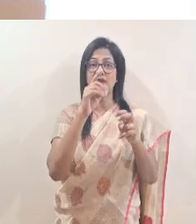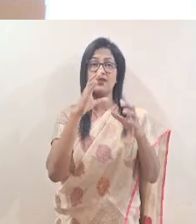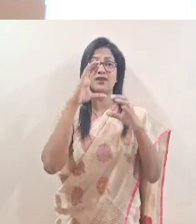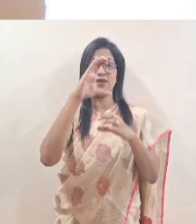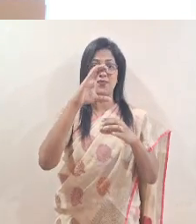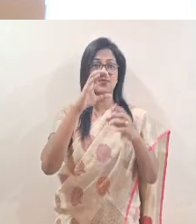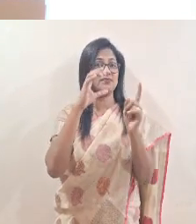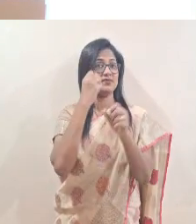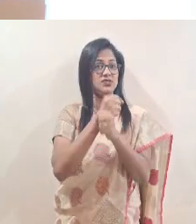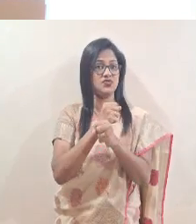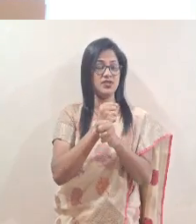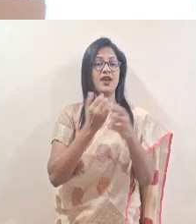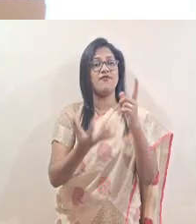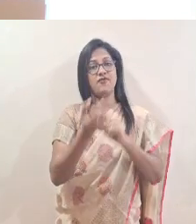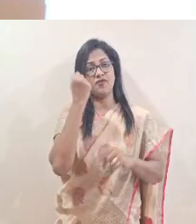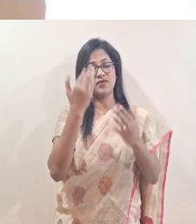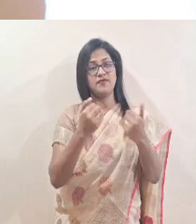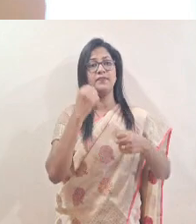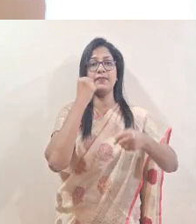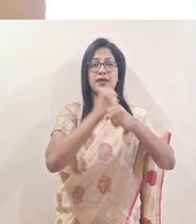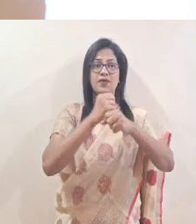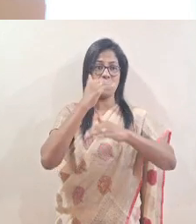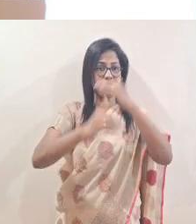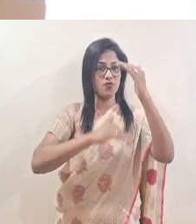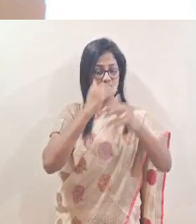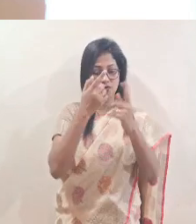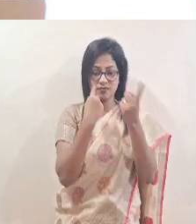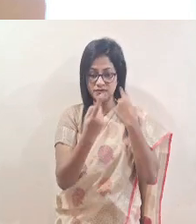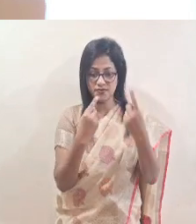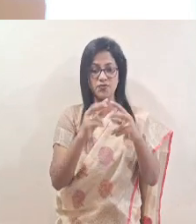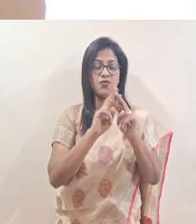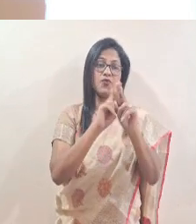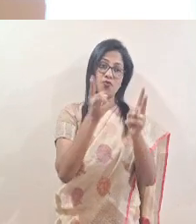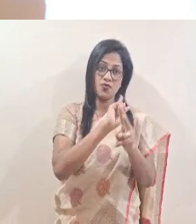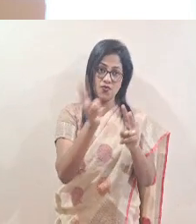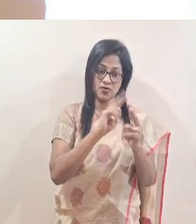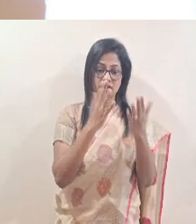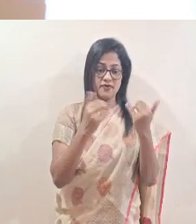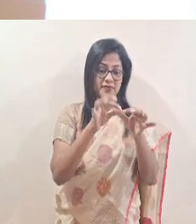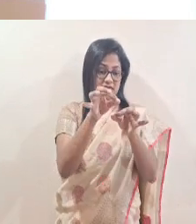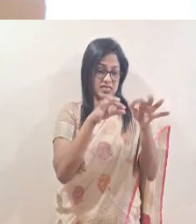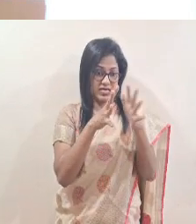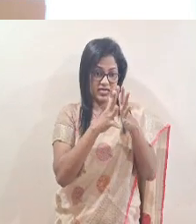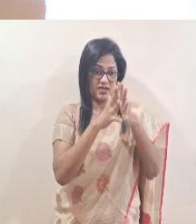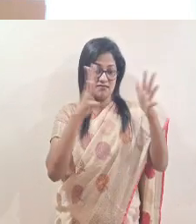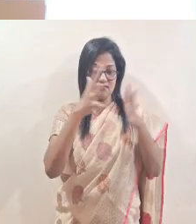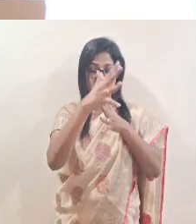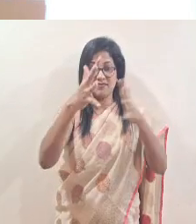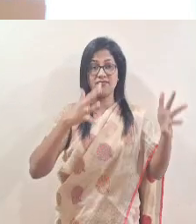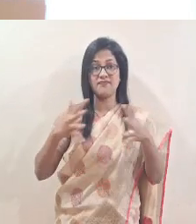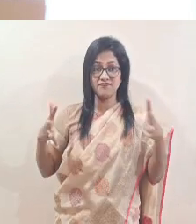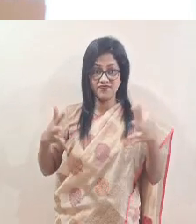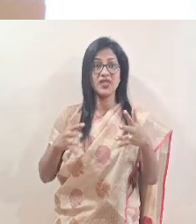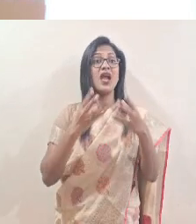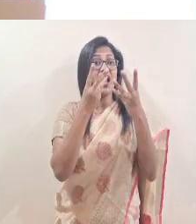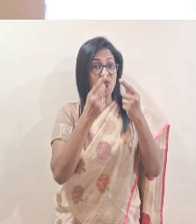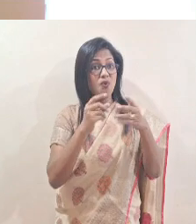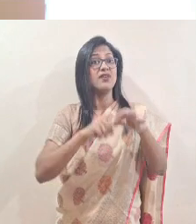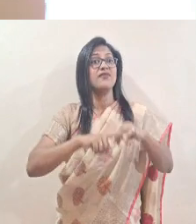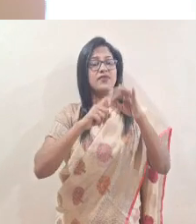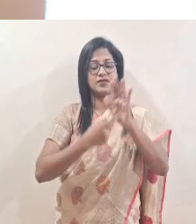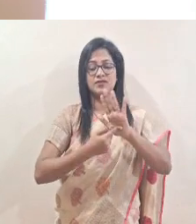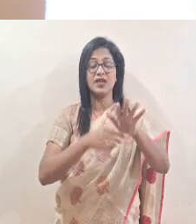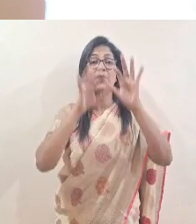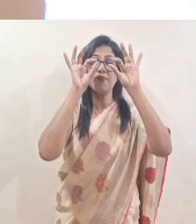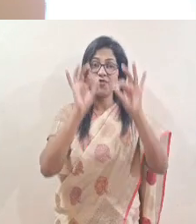composite grid can be found, and growth indices also can be understood together to see how the urban form can be quantified, because urban form does not